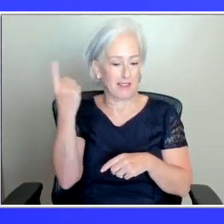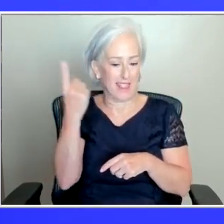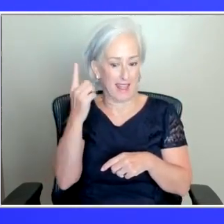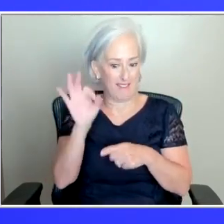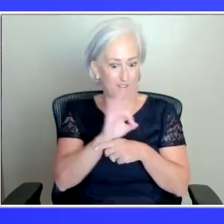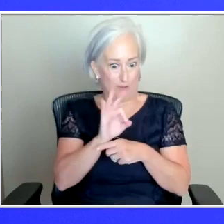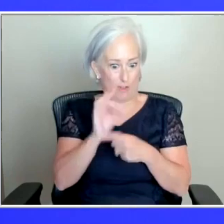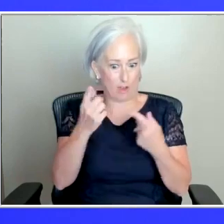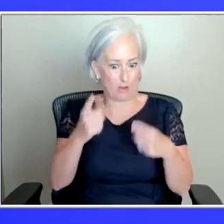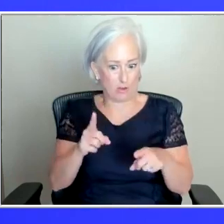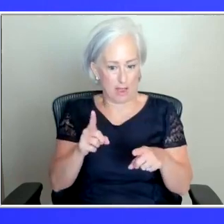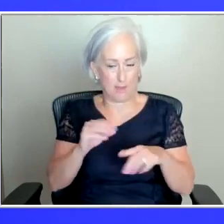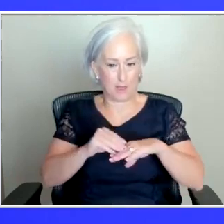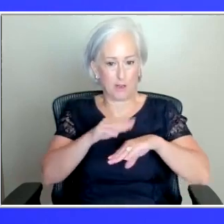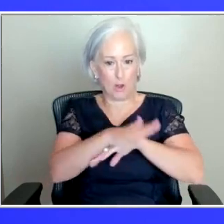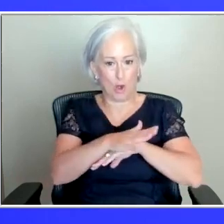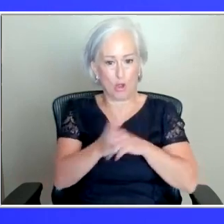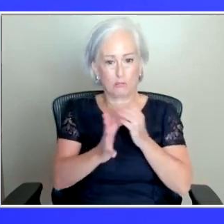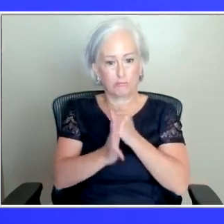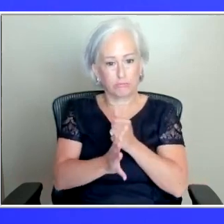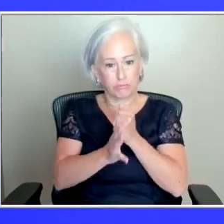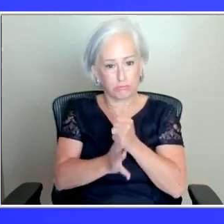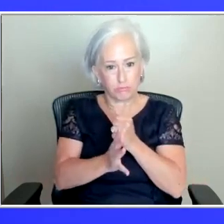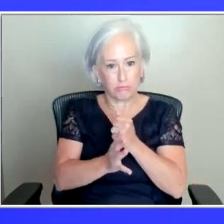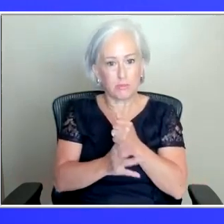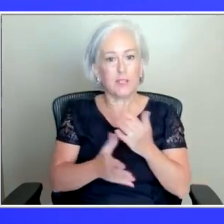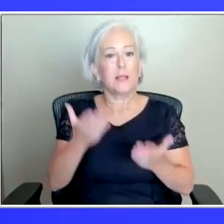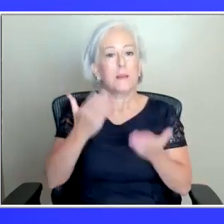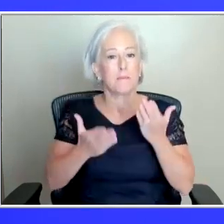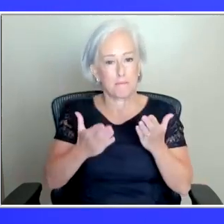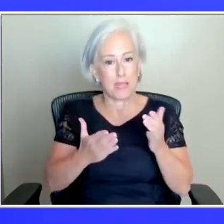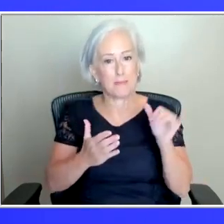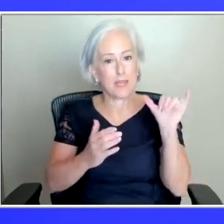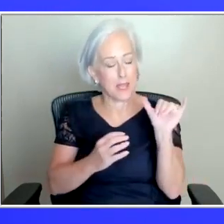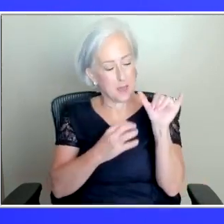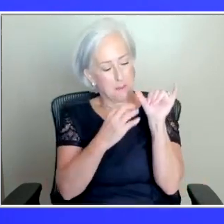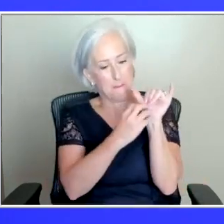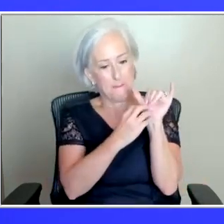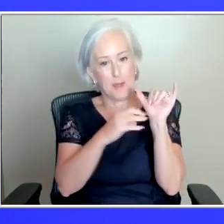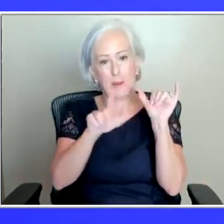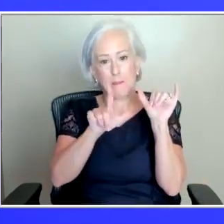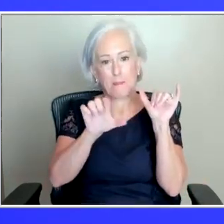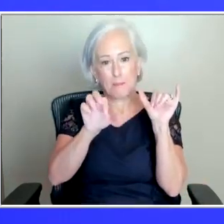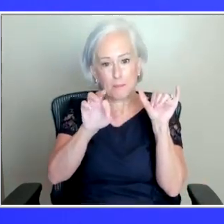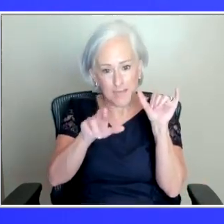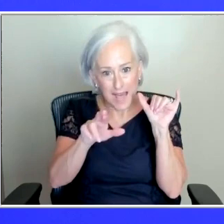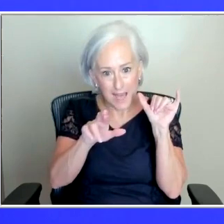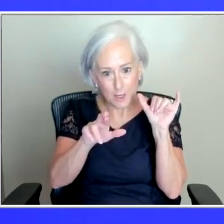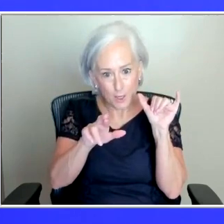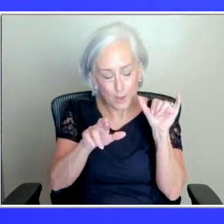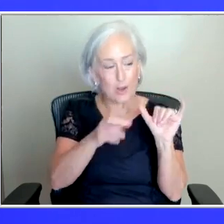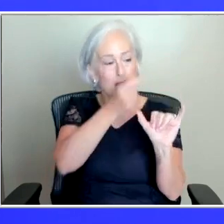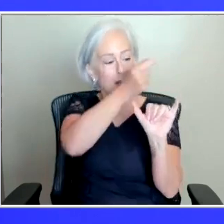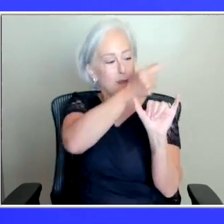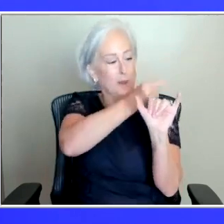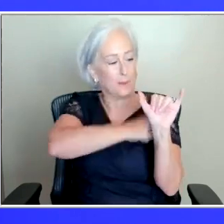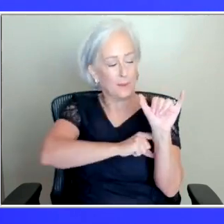with, not understanding that that stagnant stool living in their rectum is creating problems for the